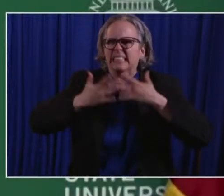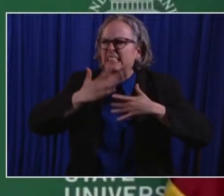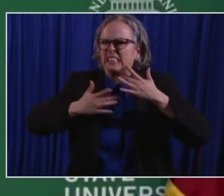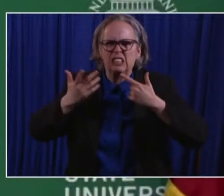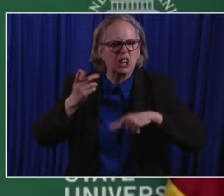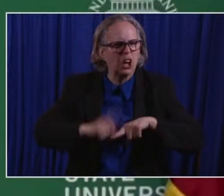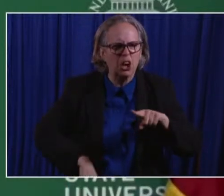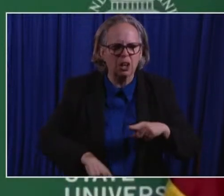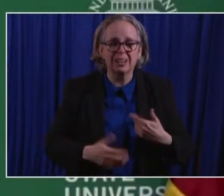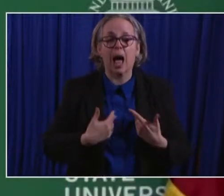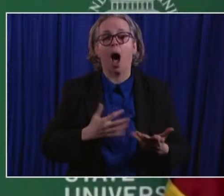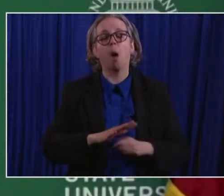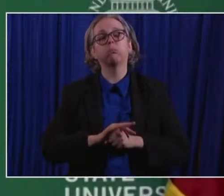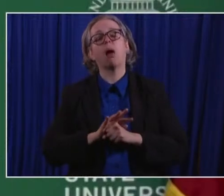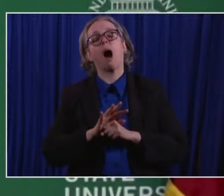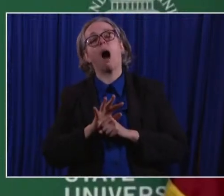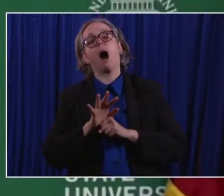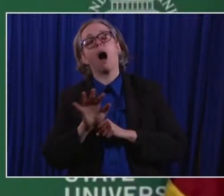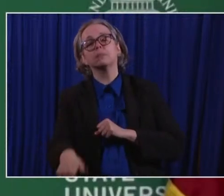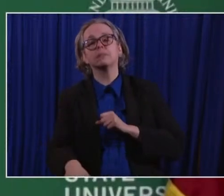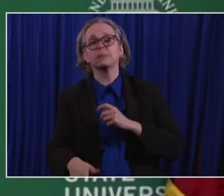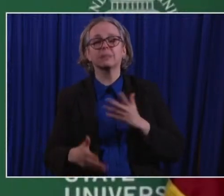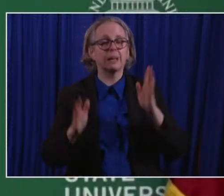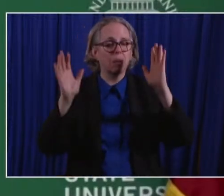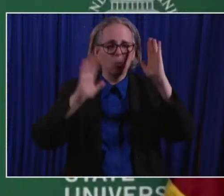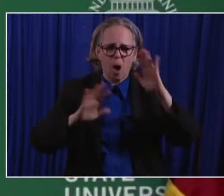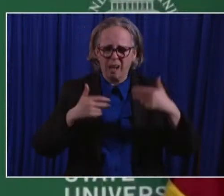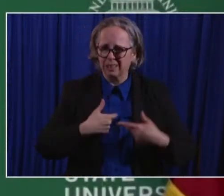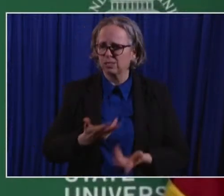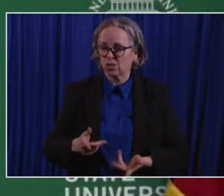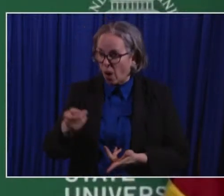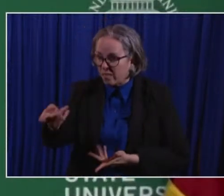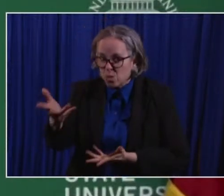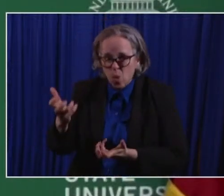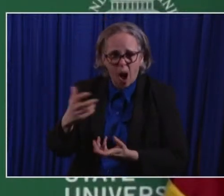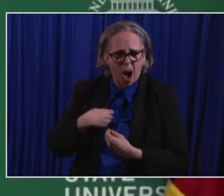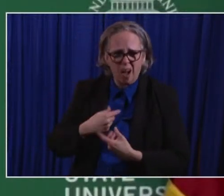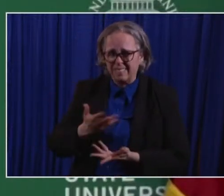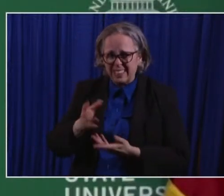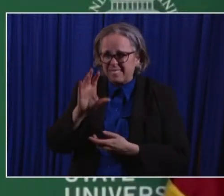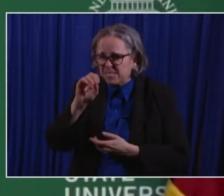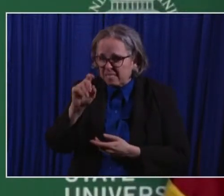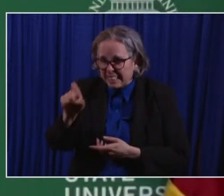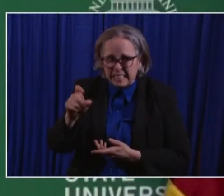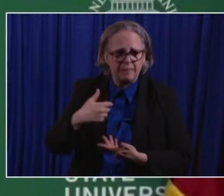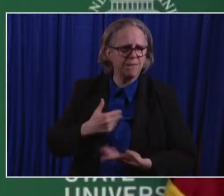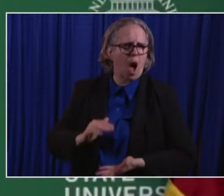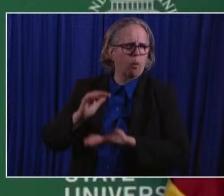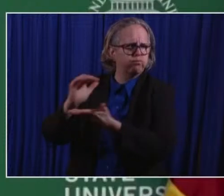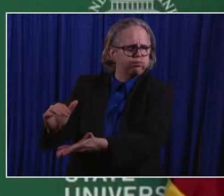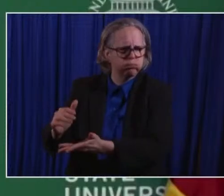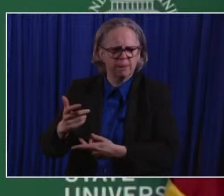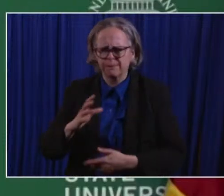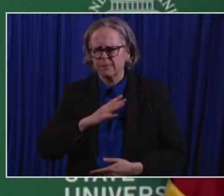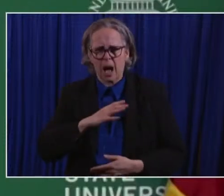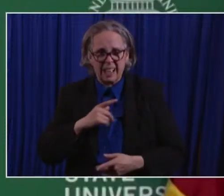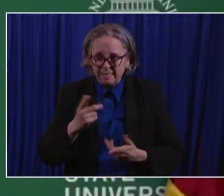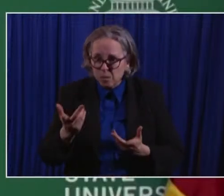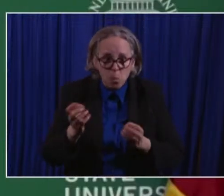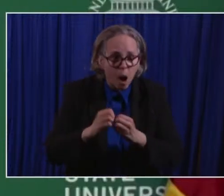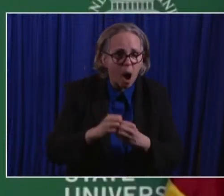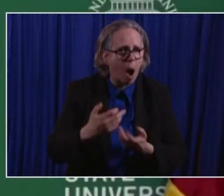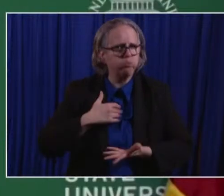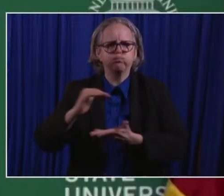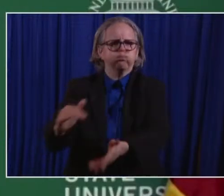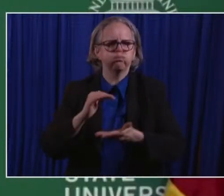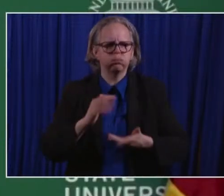that doctor is getting 50 people this past week or last 6 days that we wouldn't have got, or he or she would not have got. So